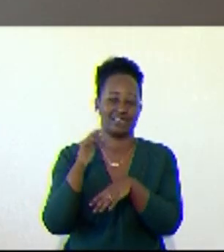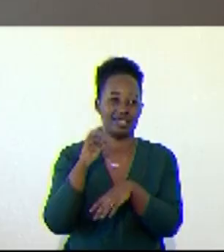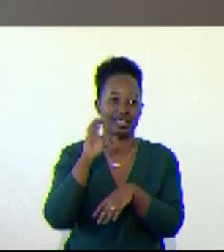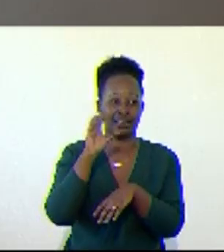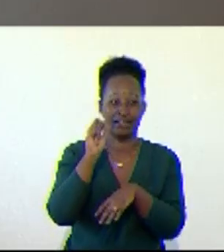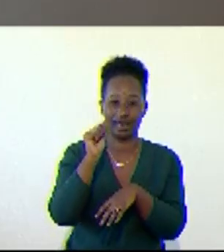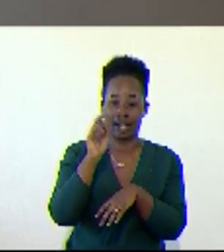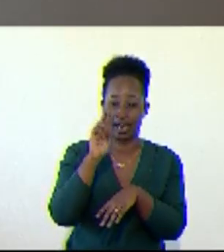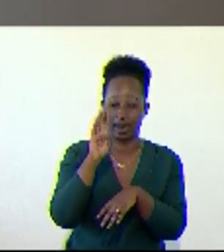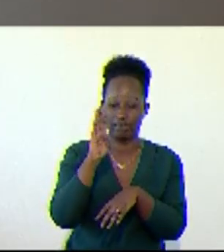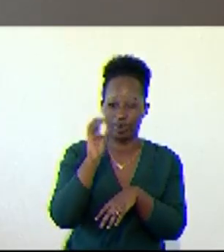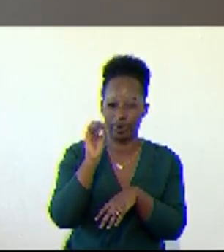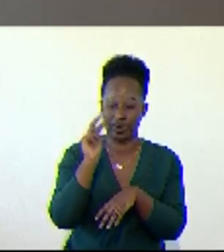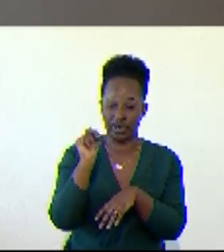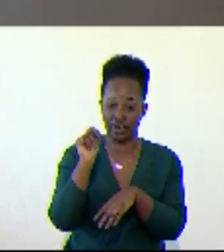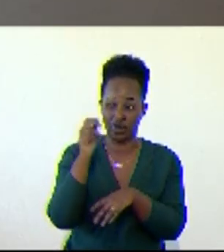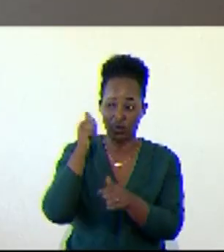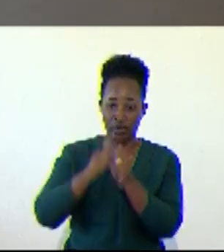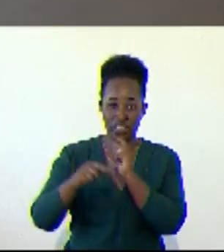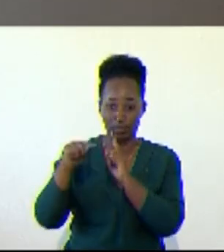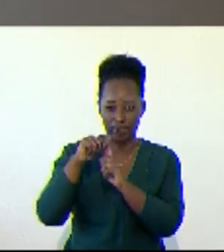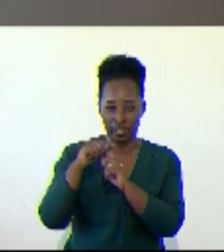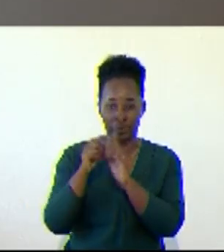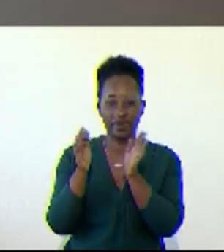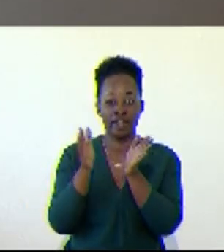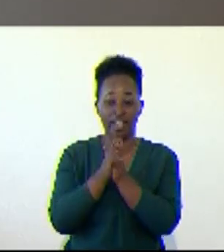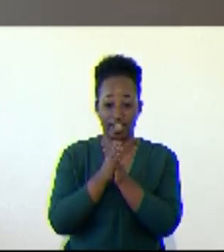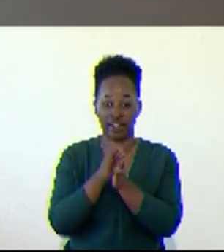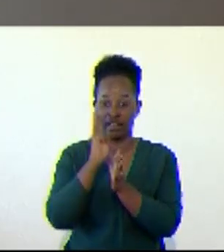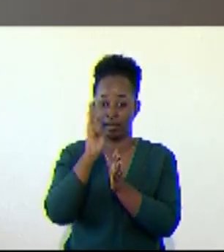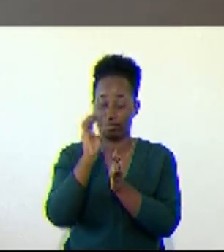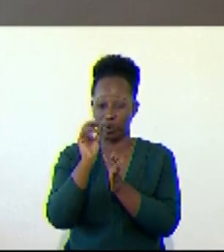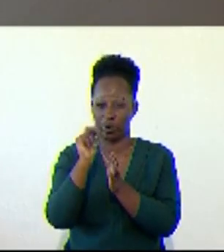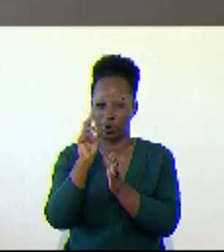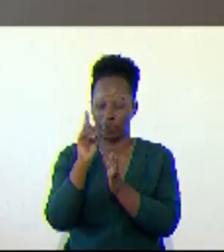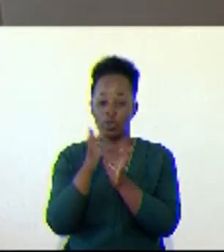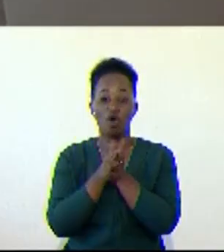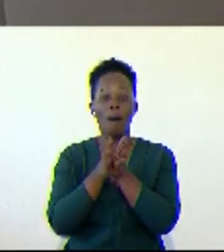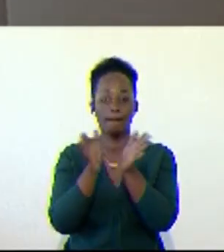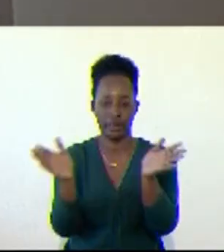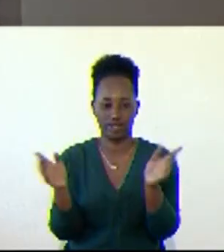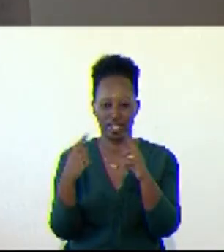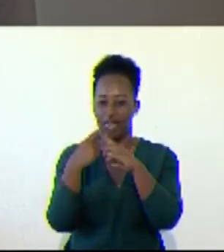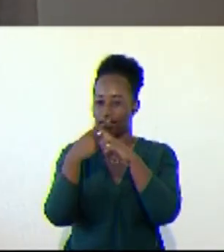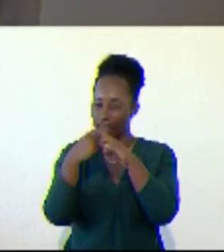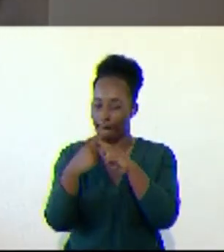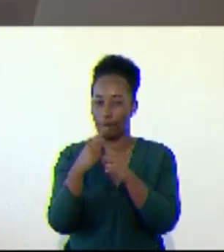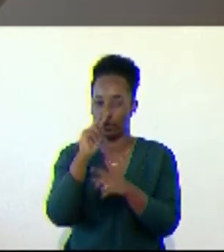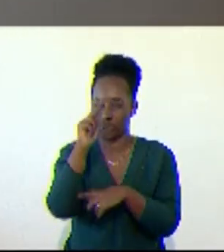carbon, which is partially positive, and then the bond opens. The double bond